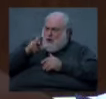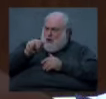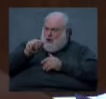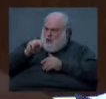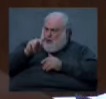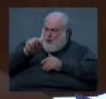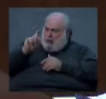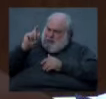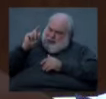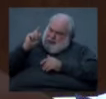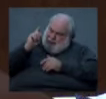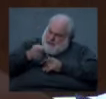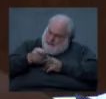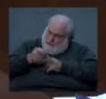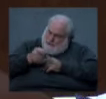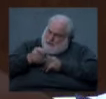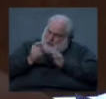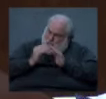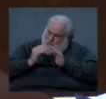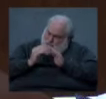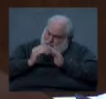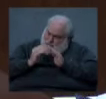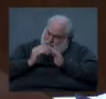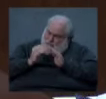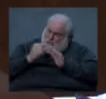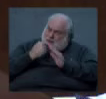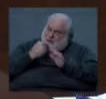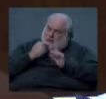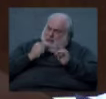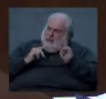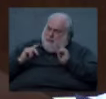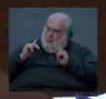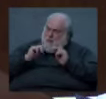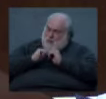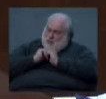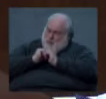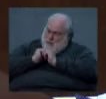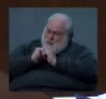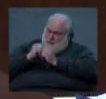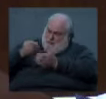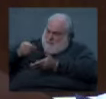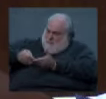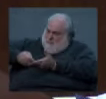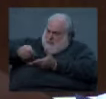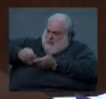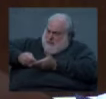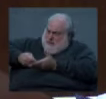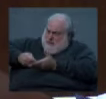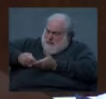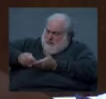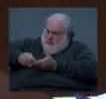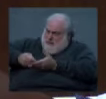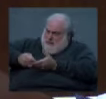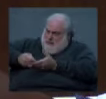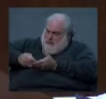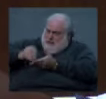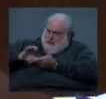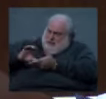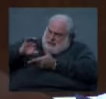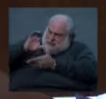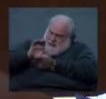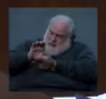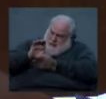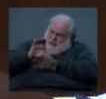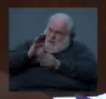the community. So you said the people with the money, but the people giving the money gave it to